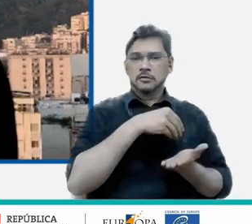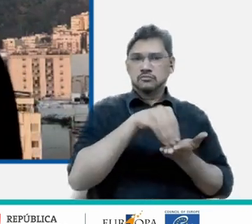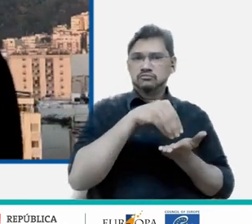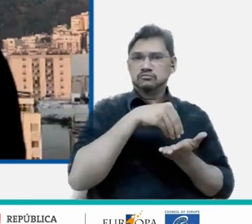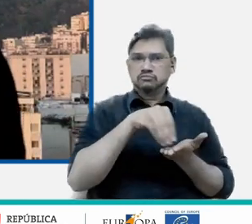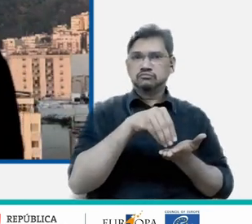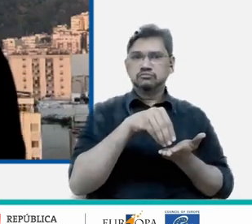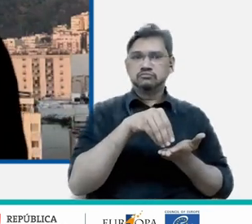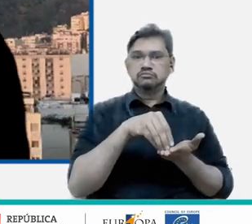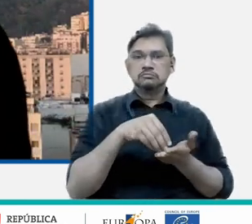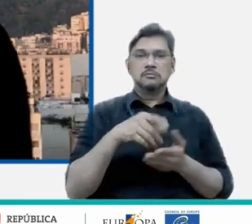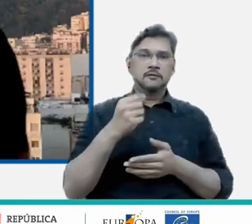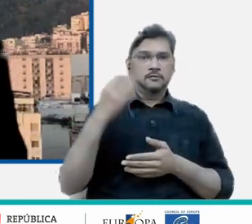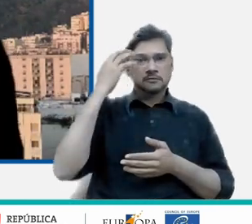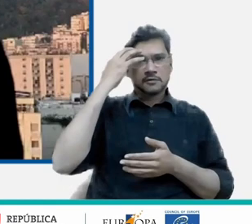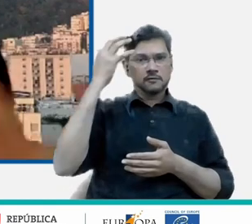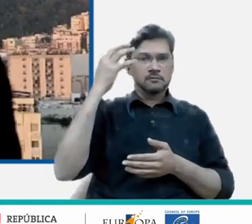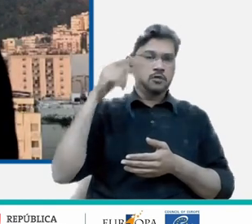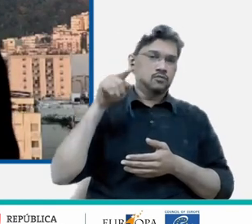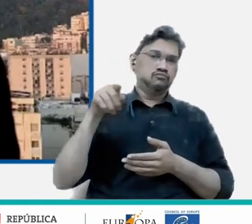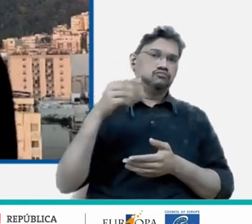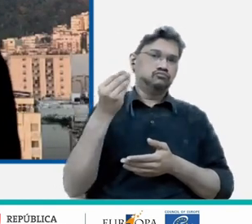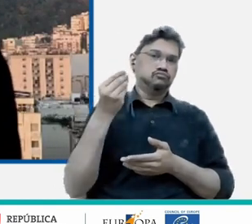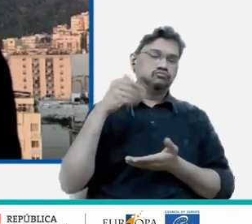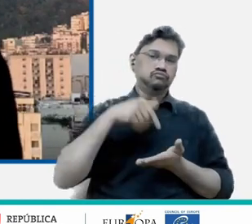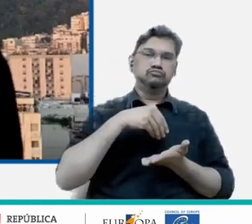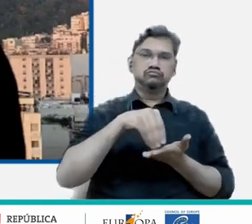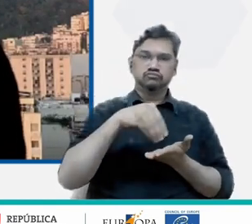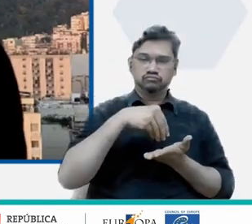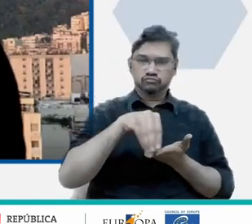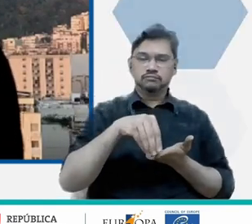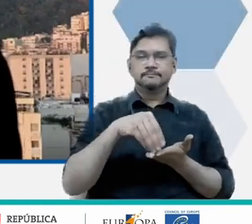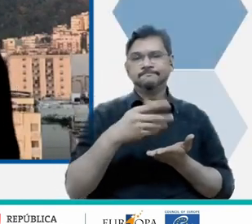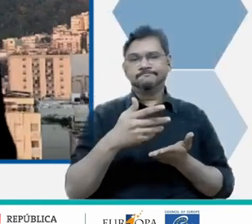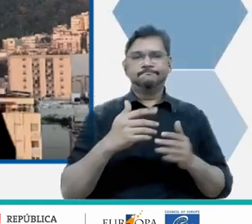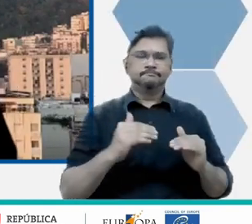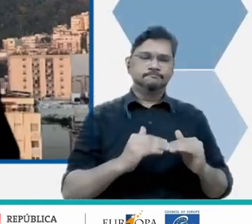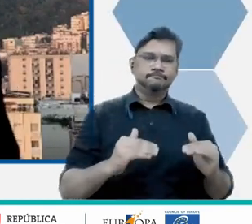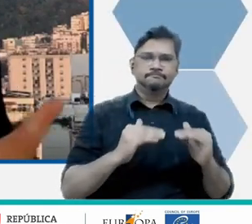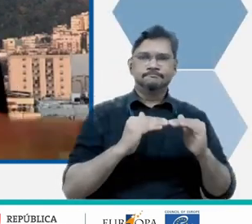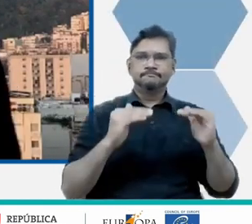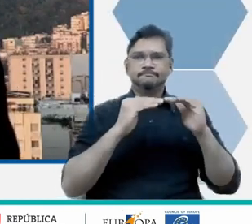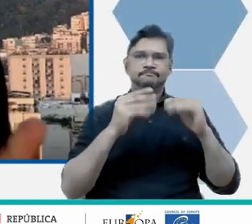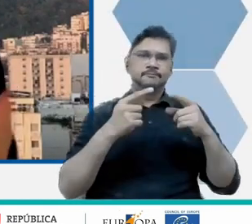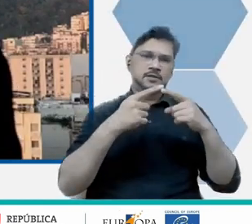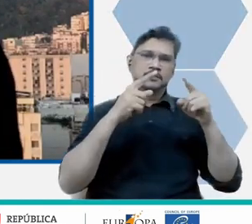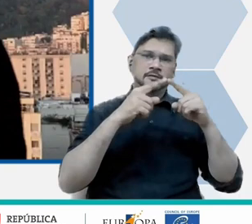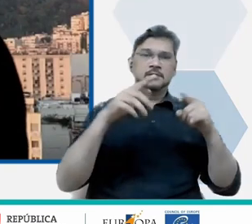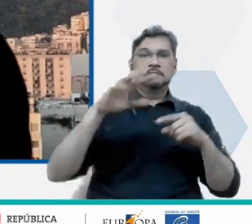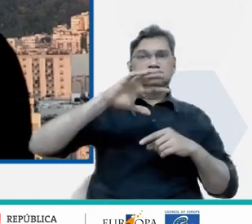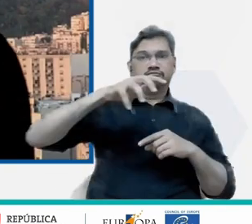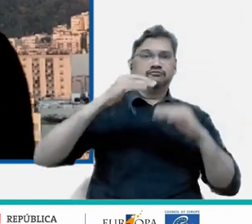public funds. So public funds can come from municipal, state, region, national government funds. We know that municipal governments, and I